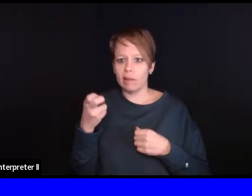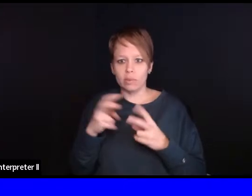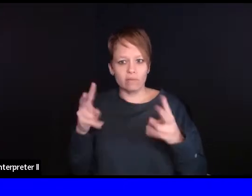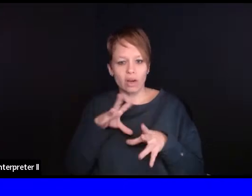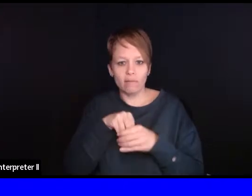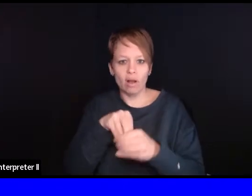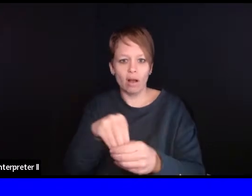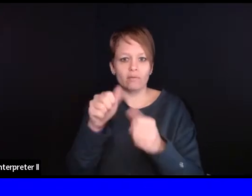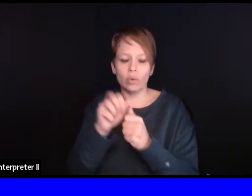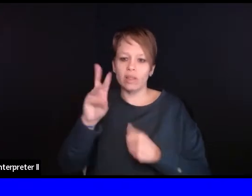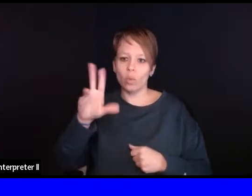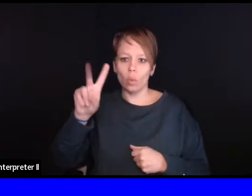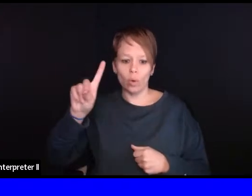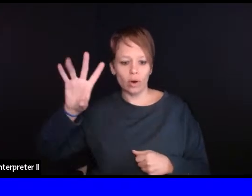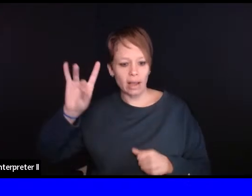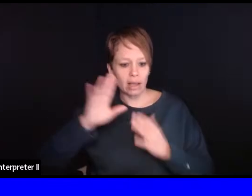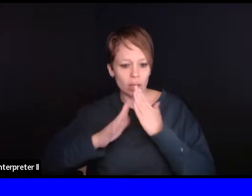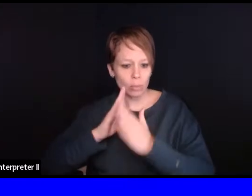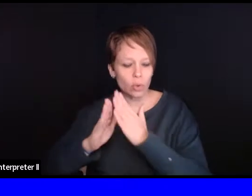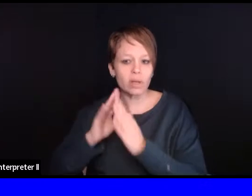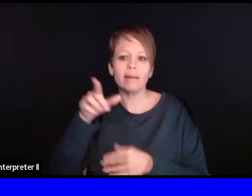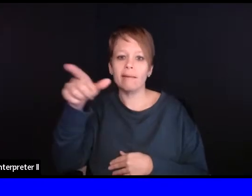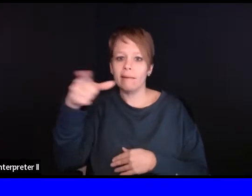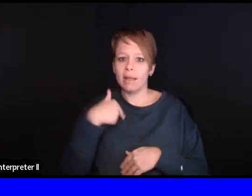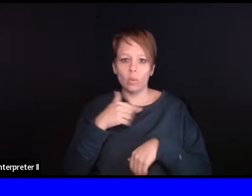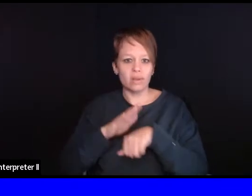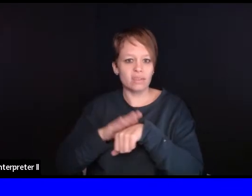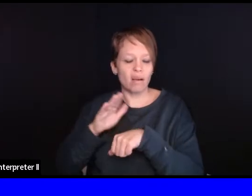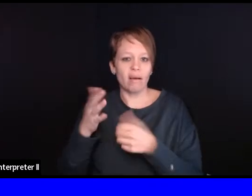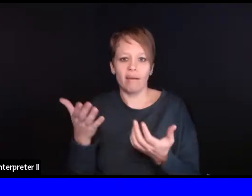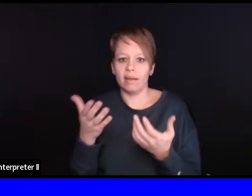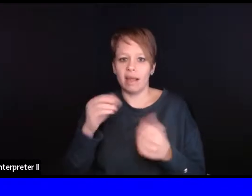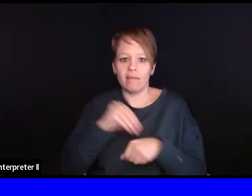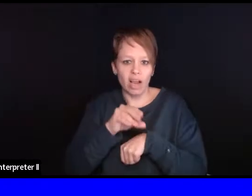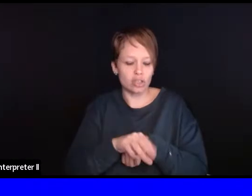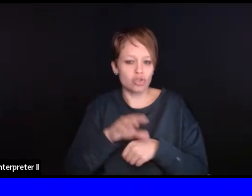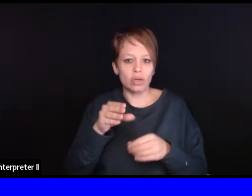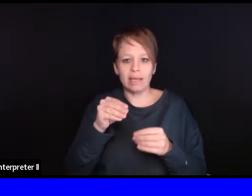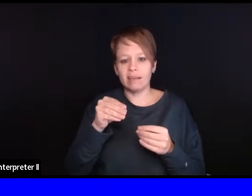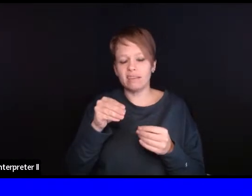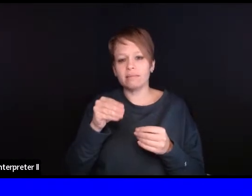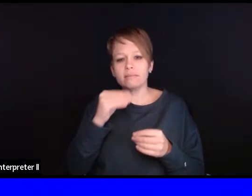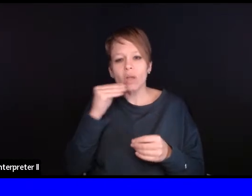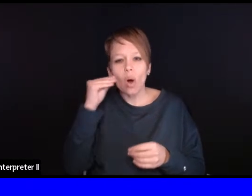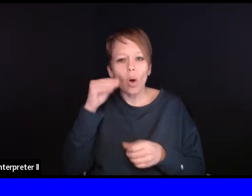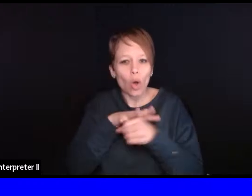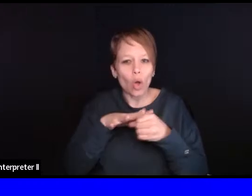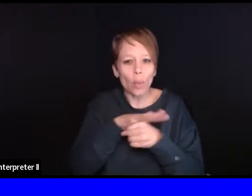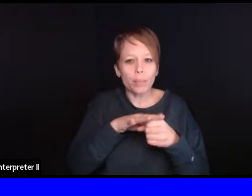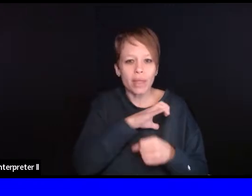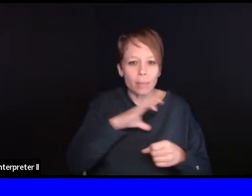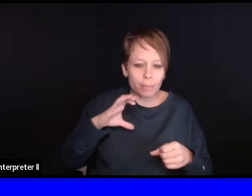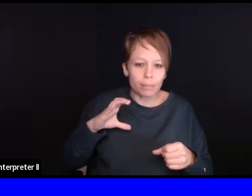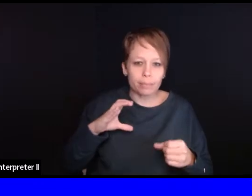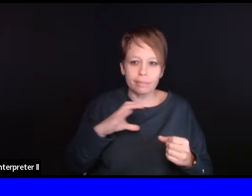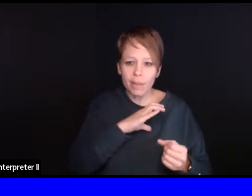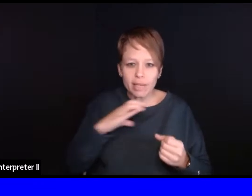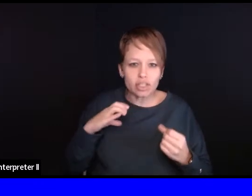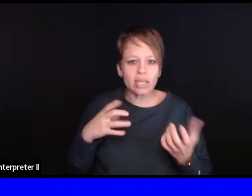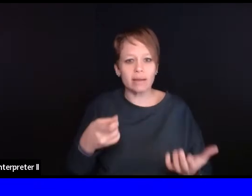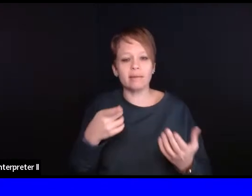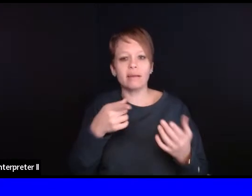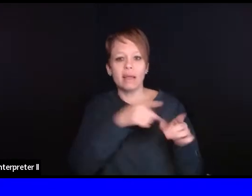Ward 8 community. He served on Advisory Neighborhood Commission 8E, and for a time as its chair, he was a member of the Democratic